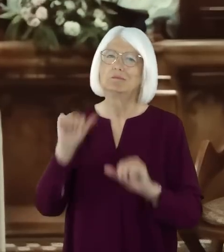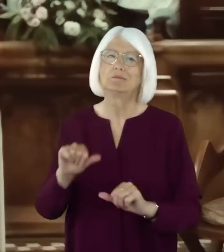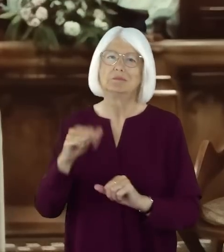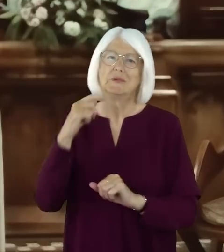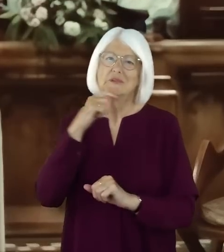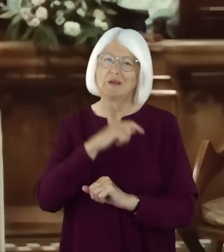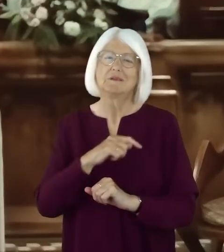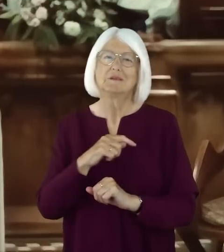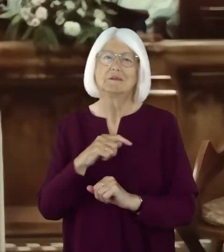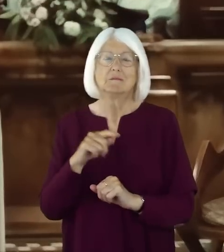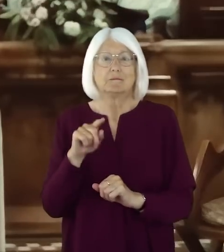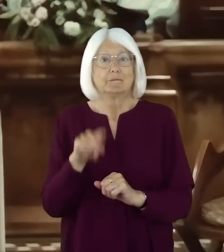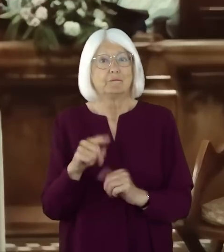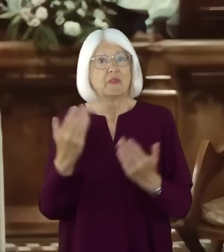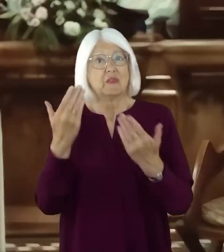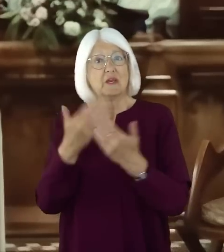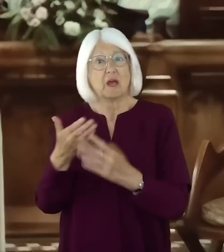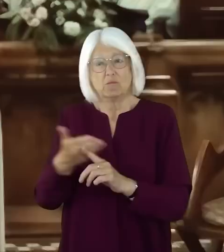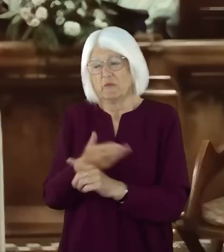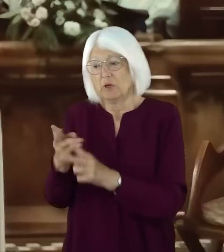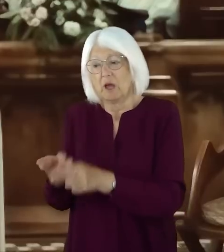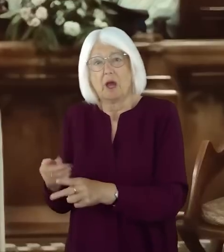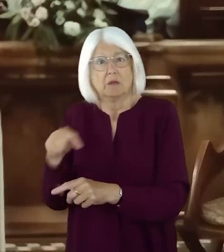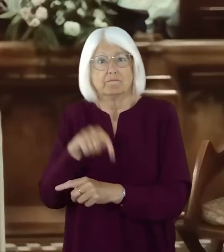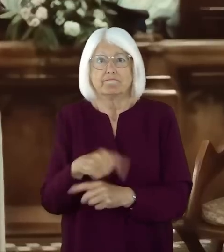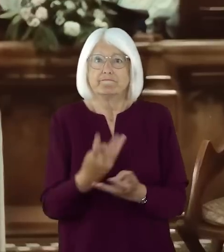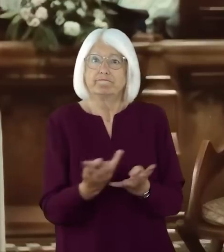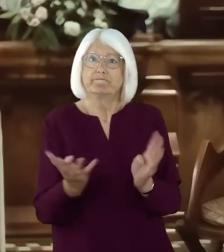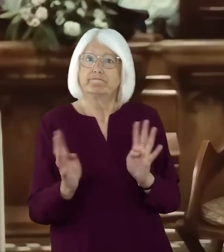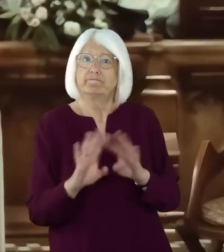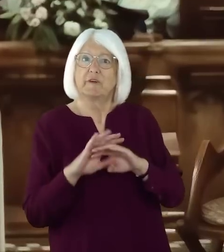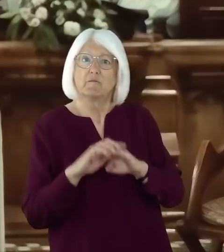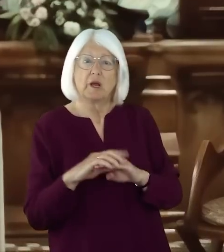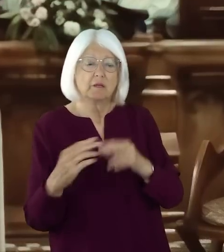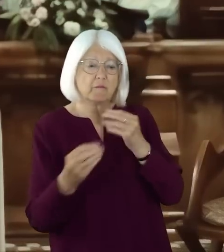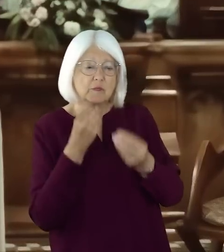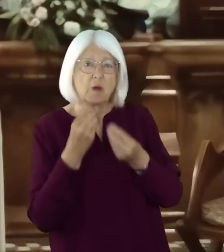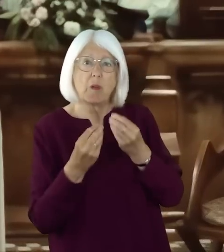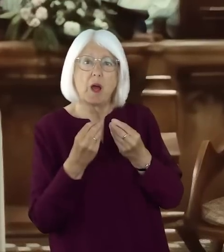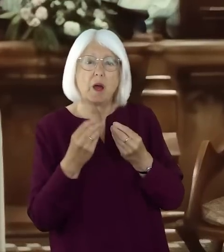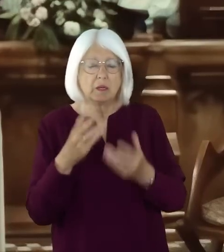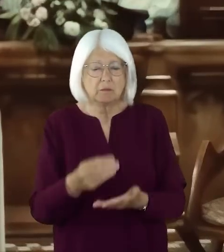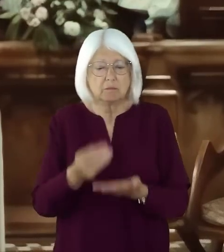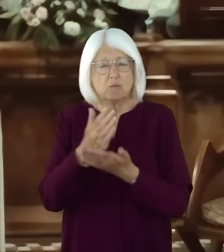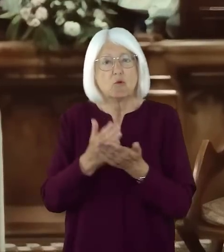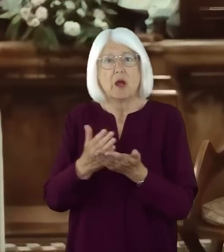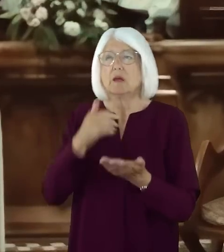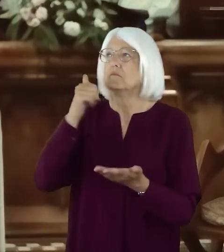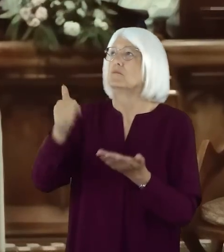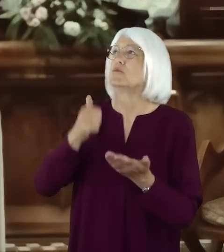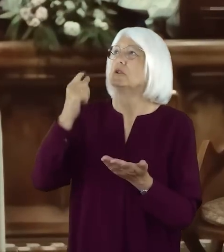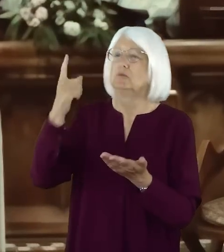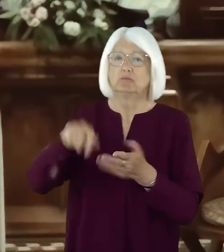your dear Son. On the night before he died, he had supper with his friends, and taking bread, he praised